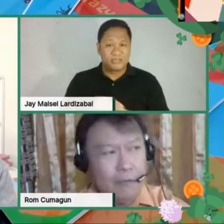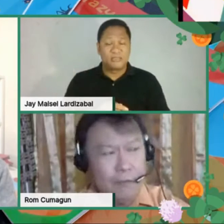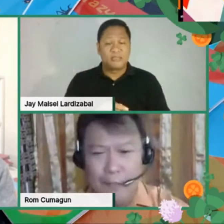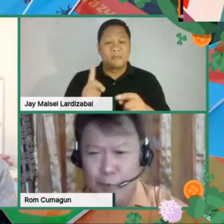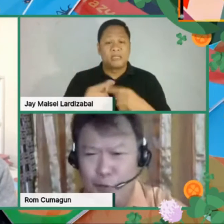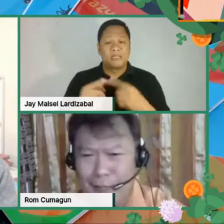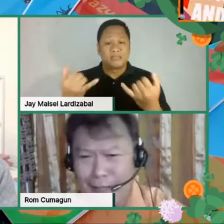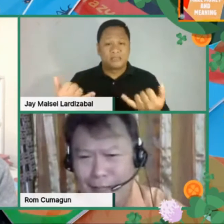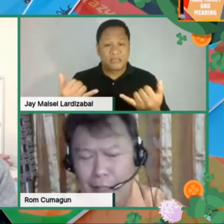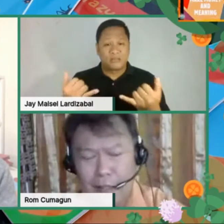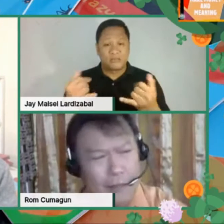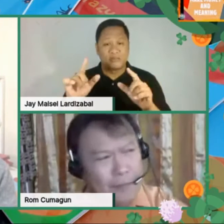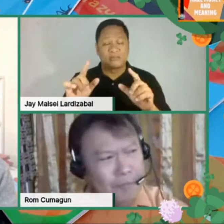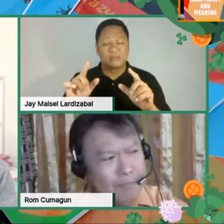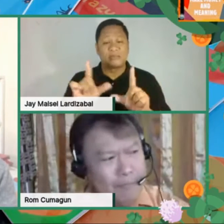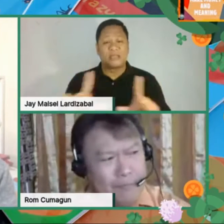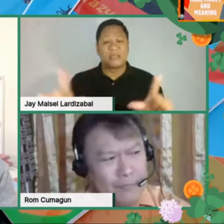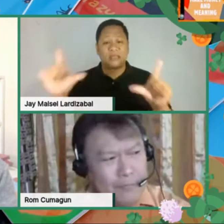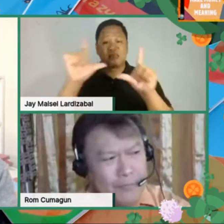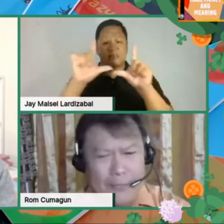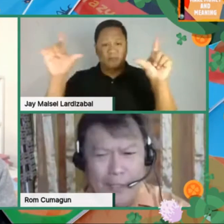the level of emotional